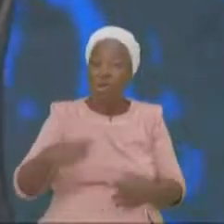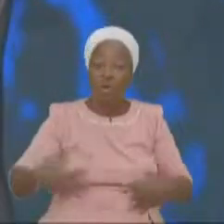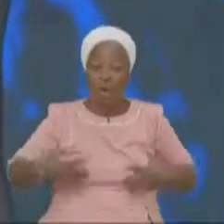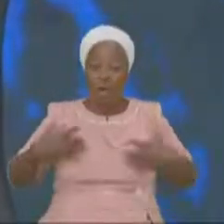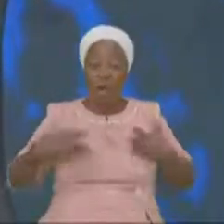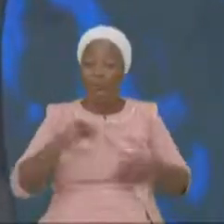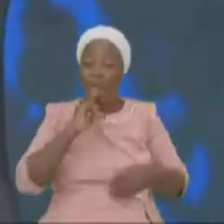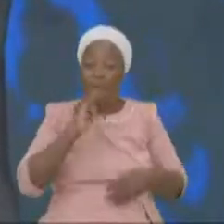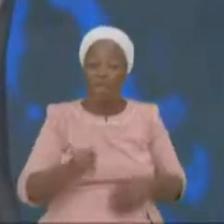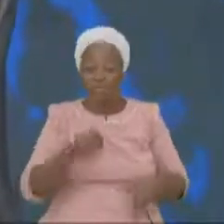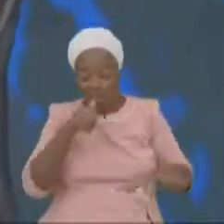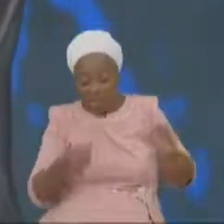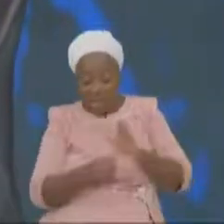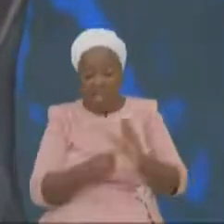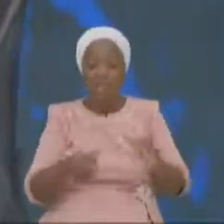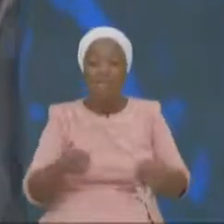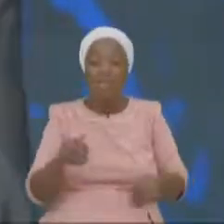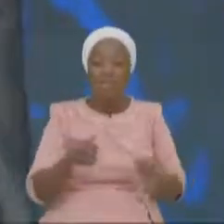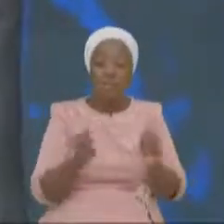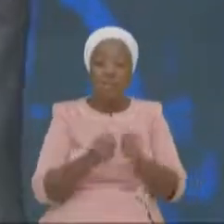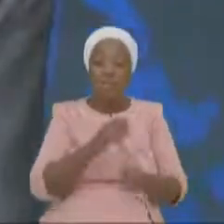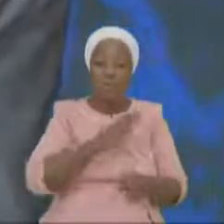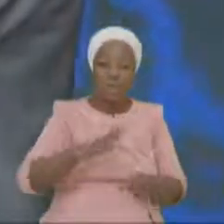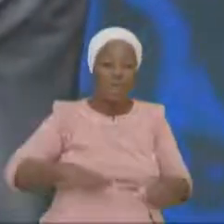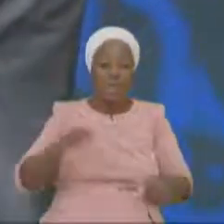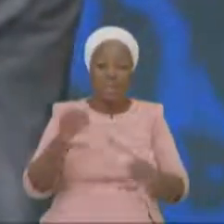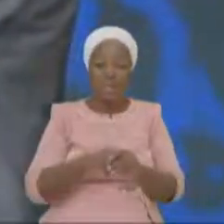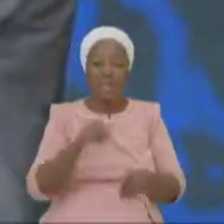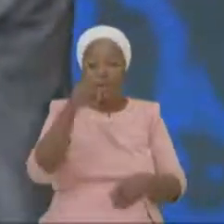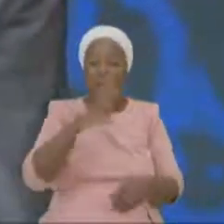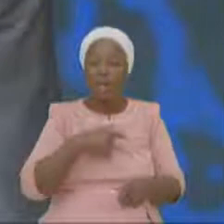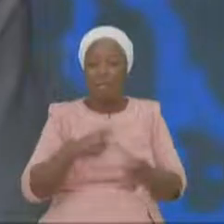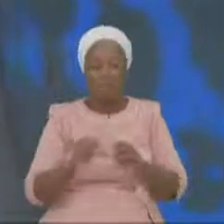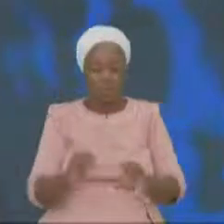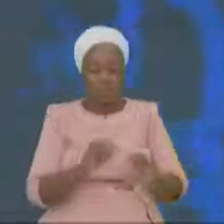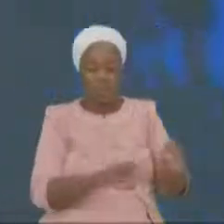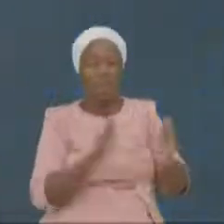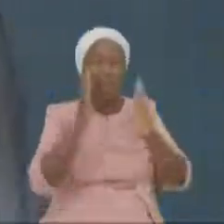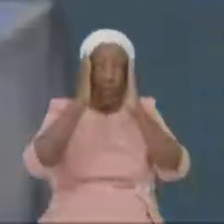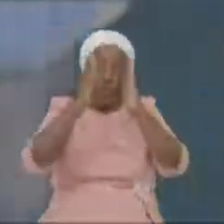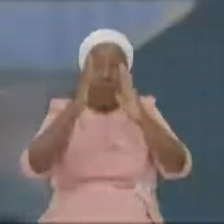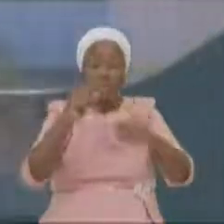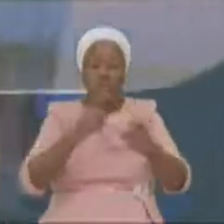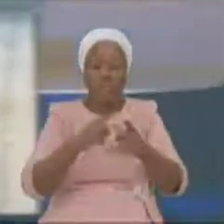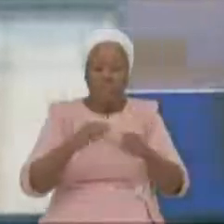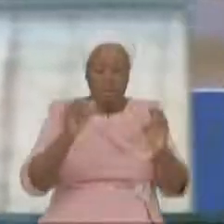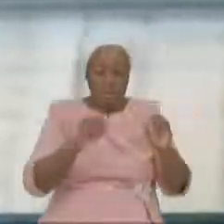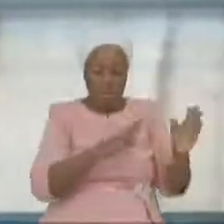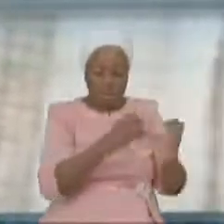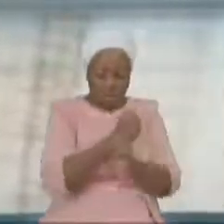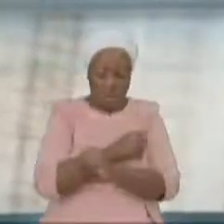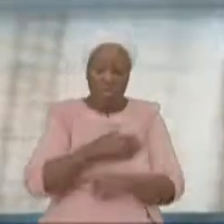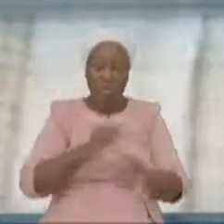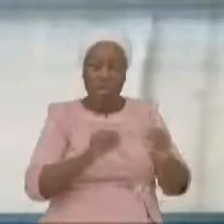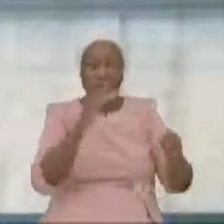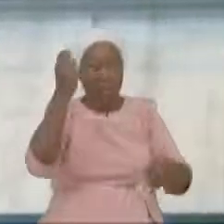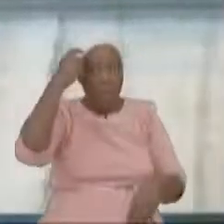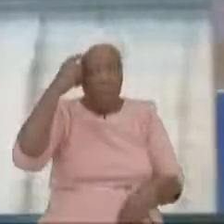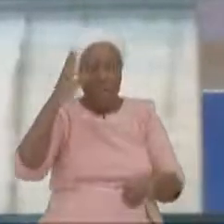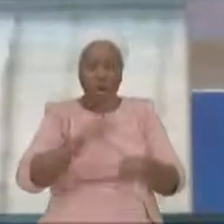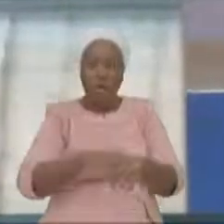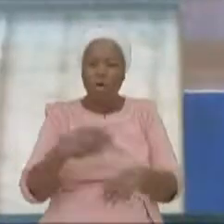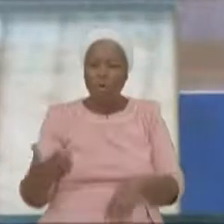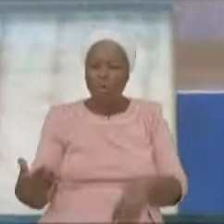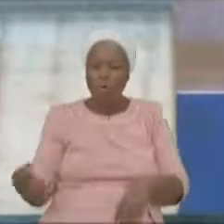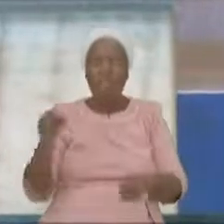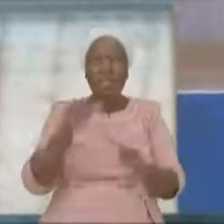is seen with Christ in God. And you set your affection, you set your mind on